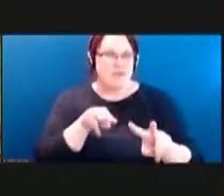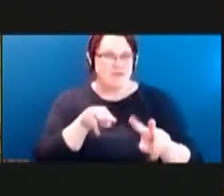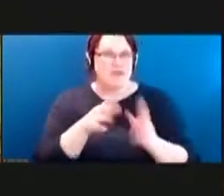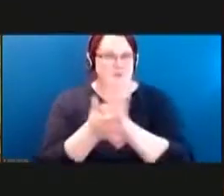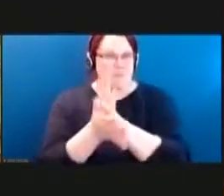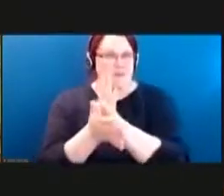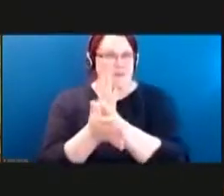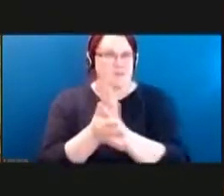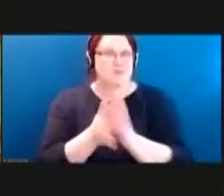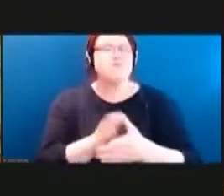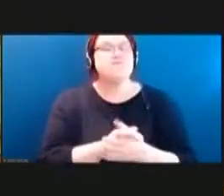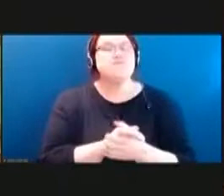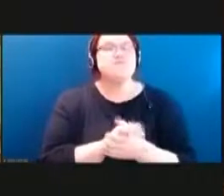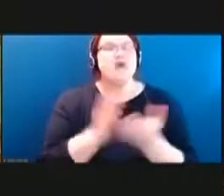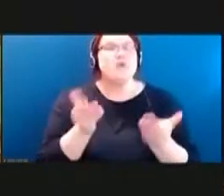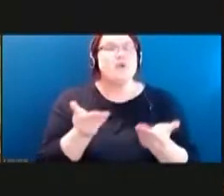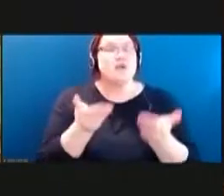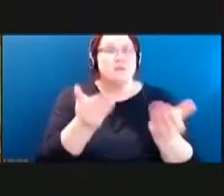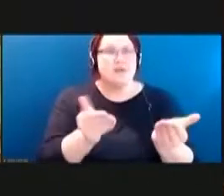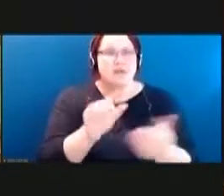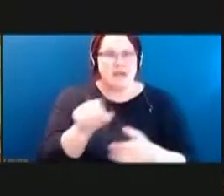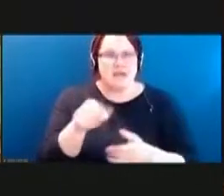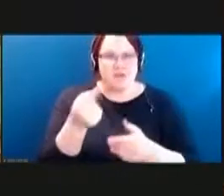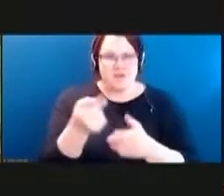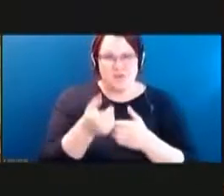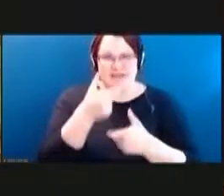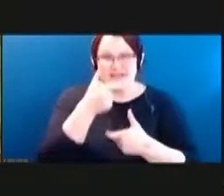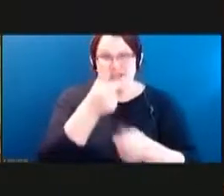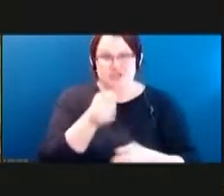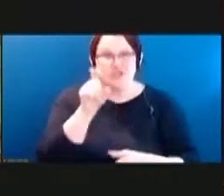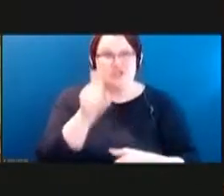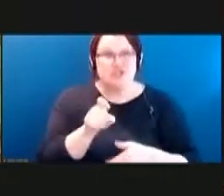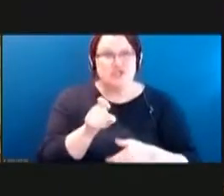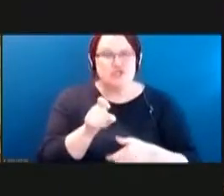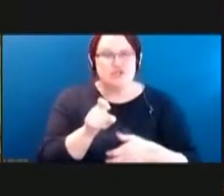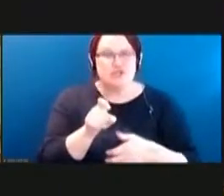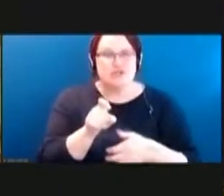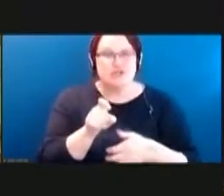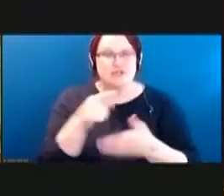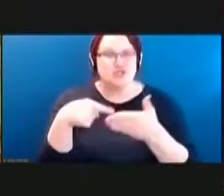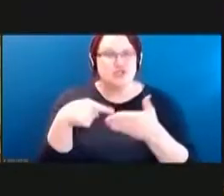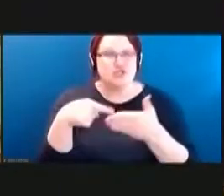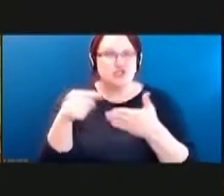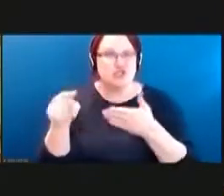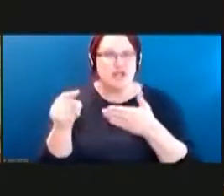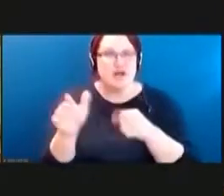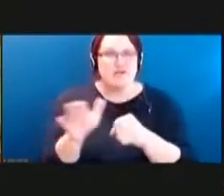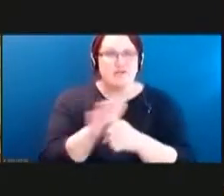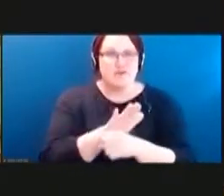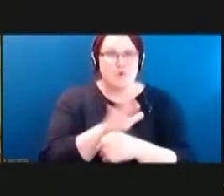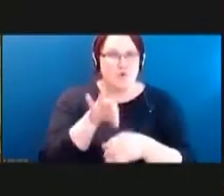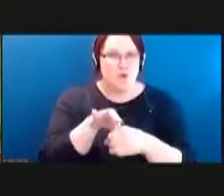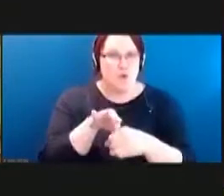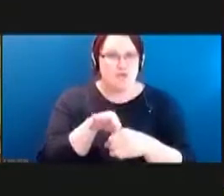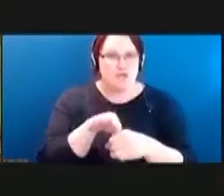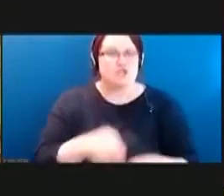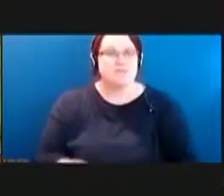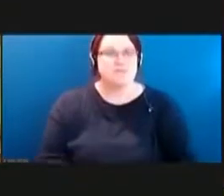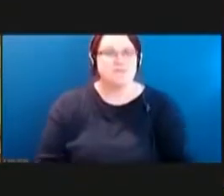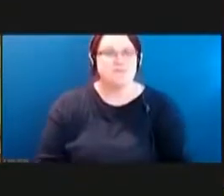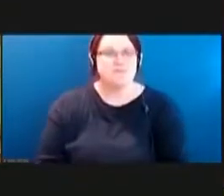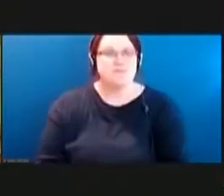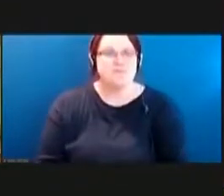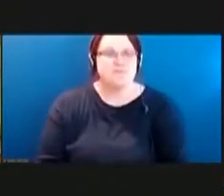So I recommend anybody with an interest in that should certainly check out the full nomination.